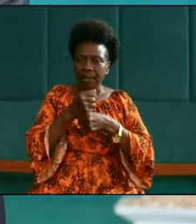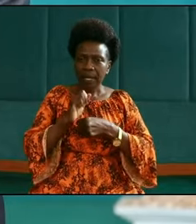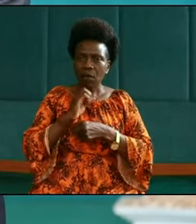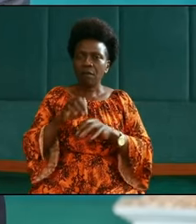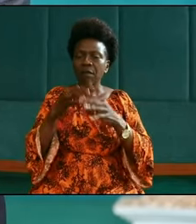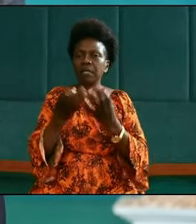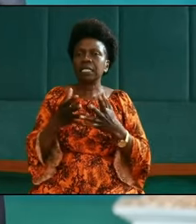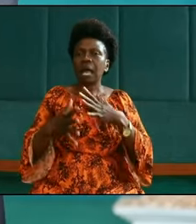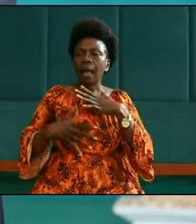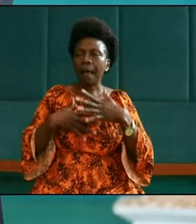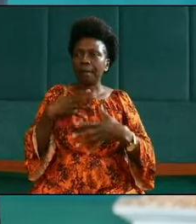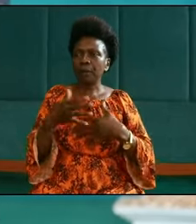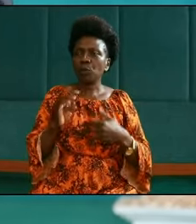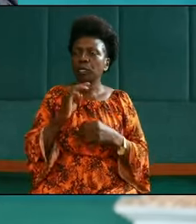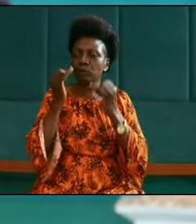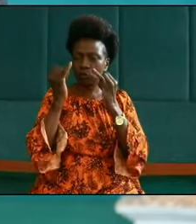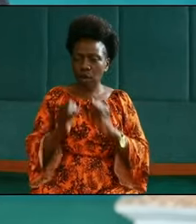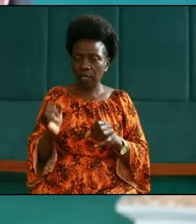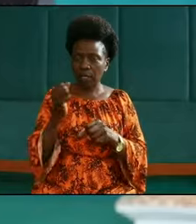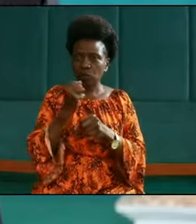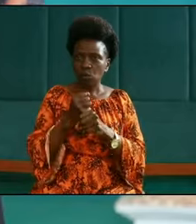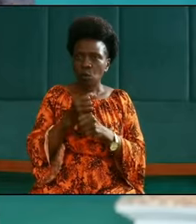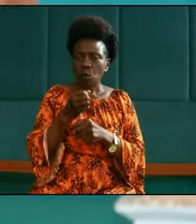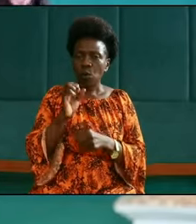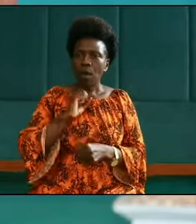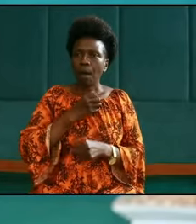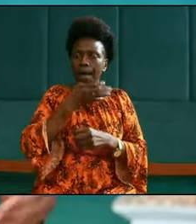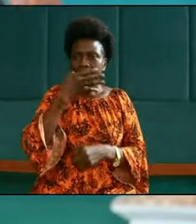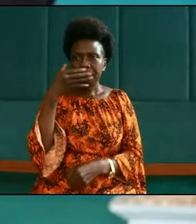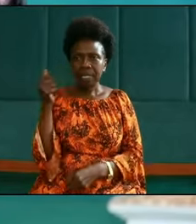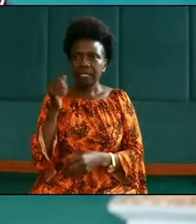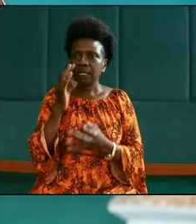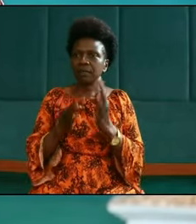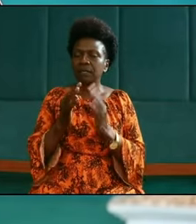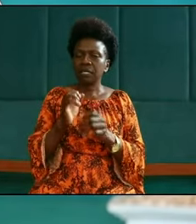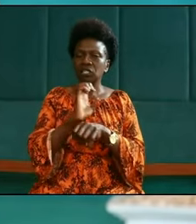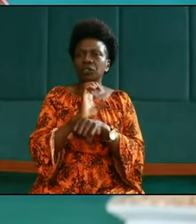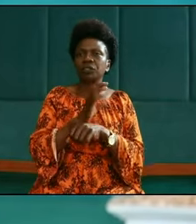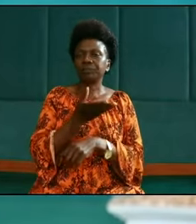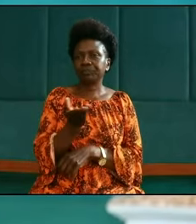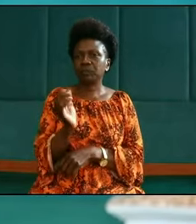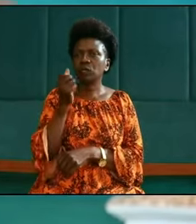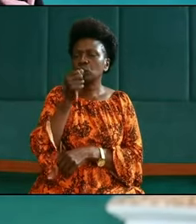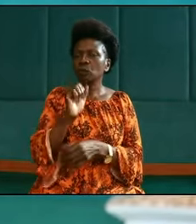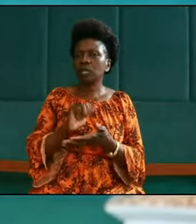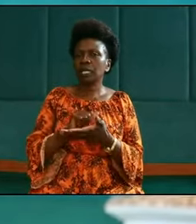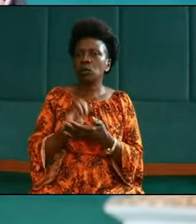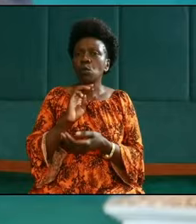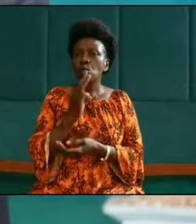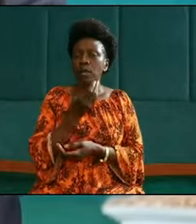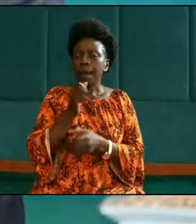happy. We try to do our best, even in the church, so that